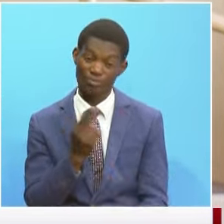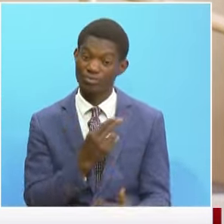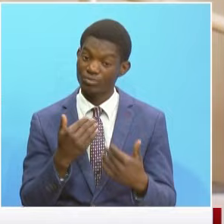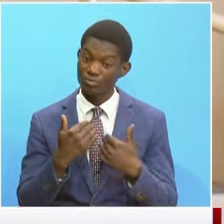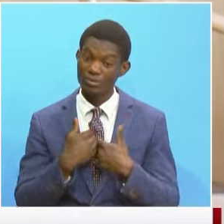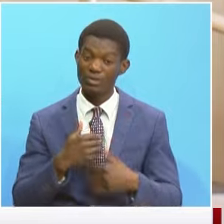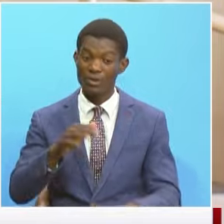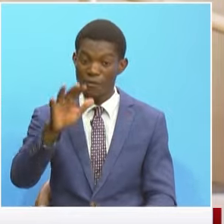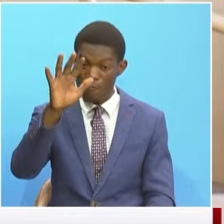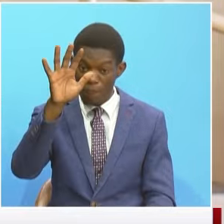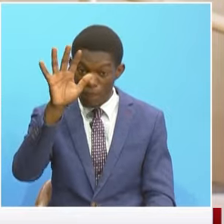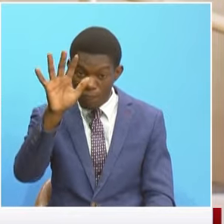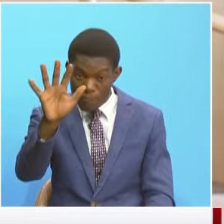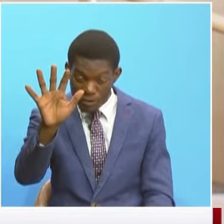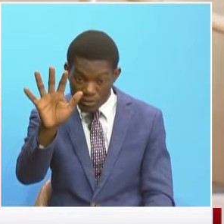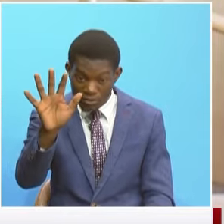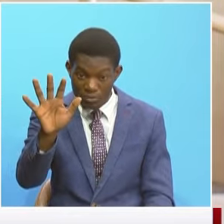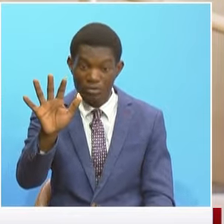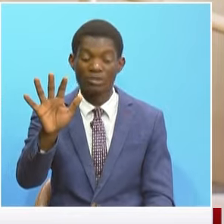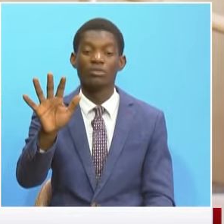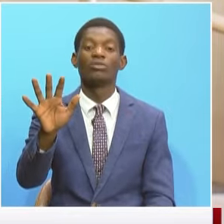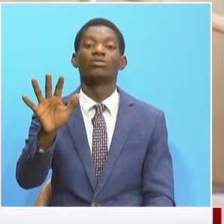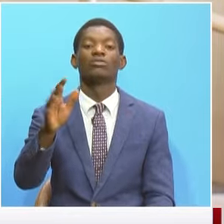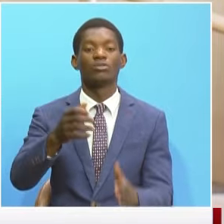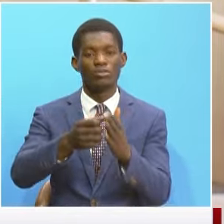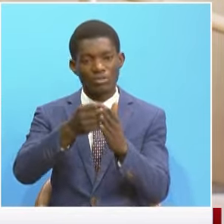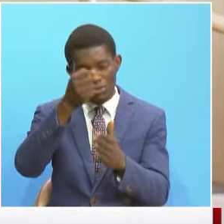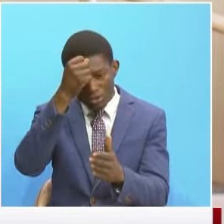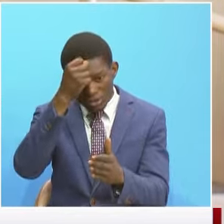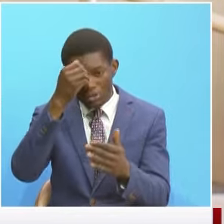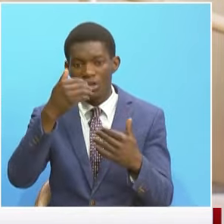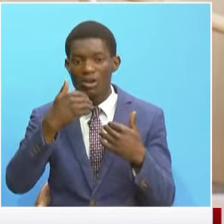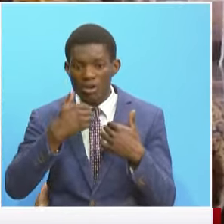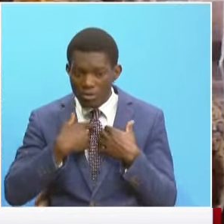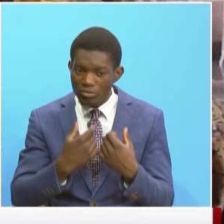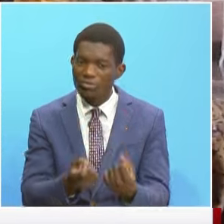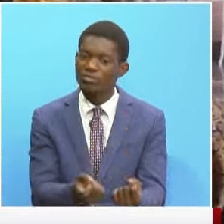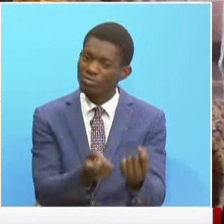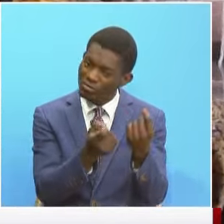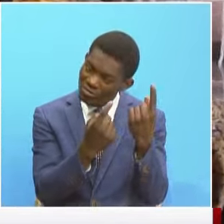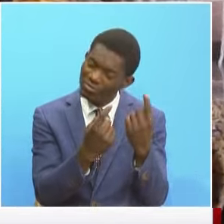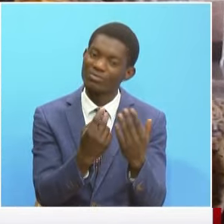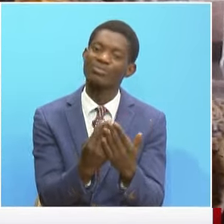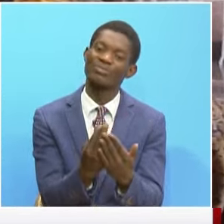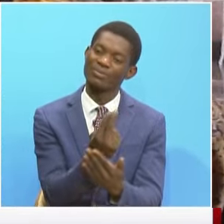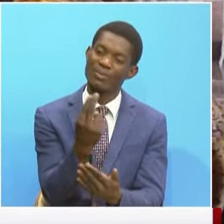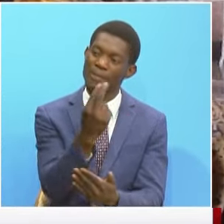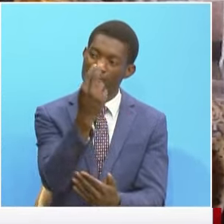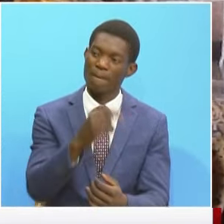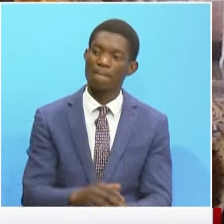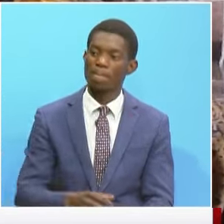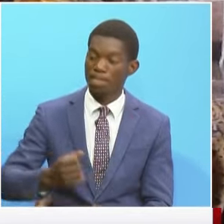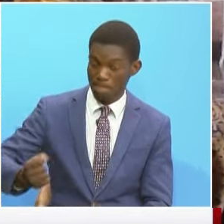in public, private colleges or universities. While Chief Sandri and Chief